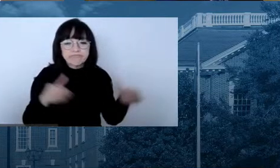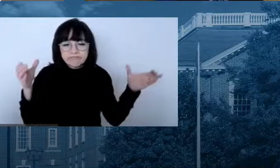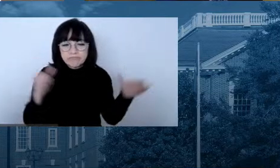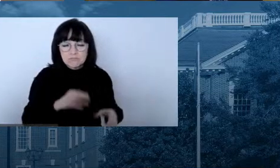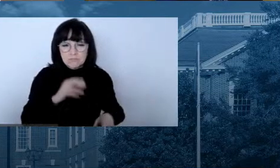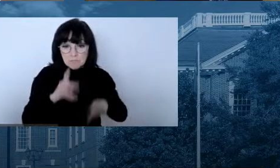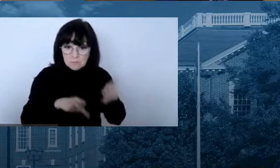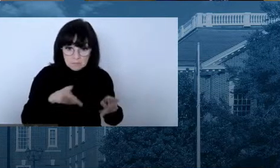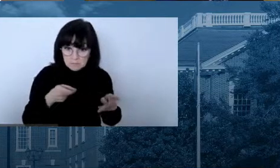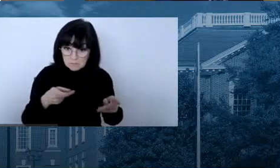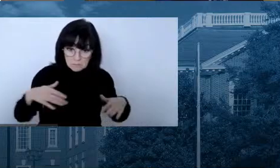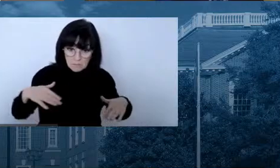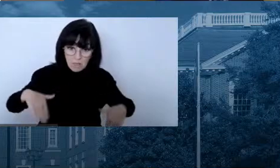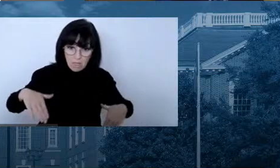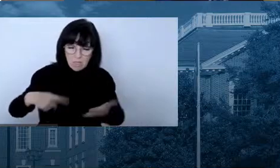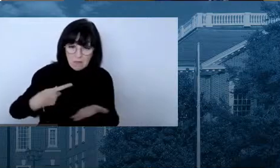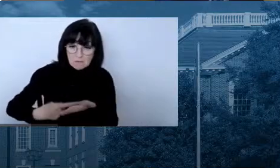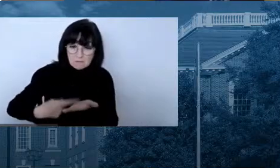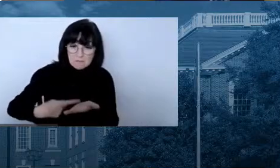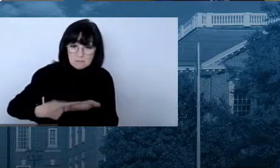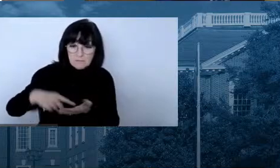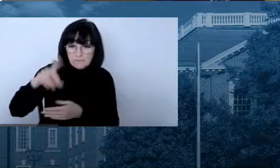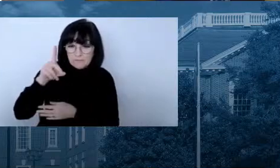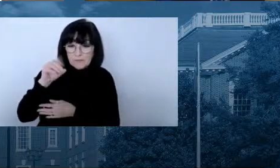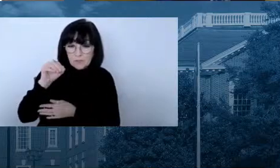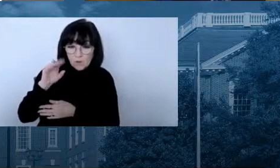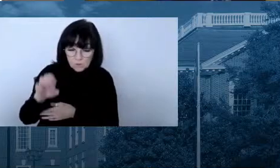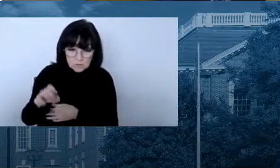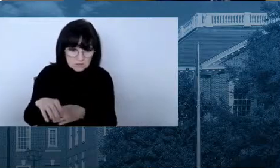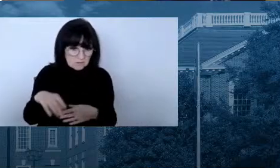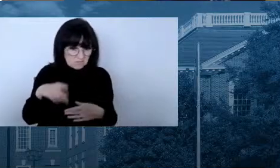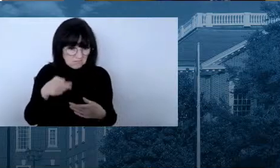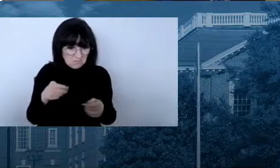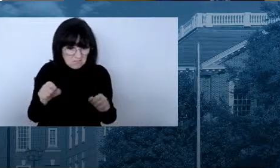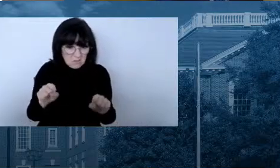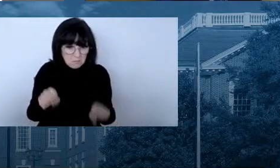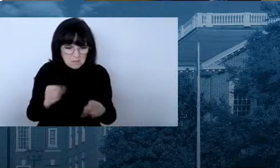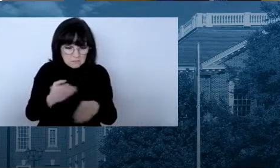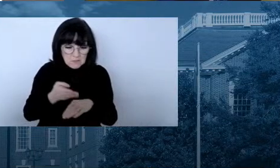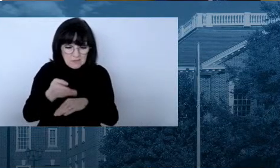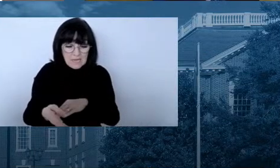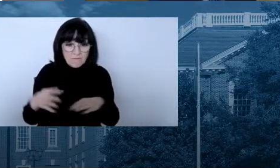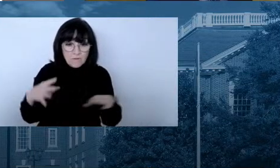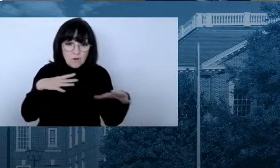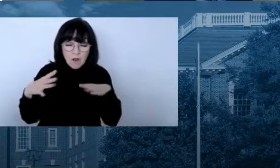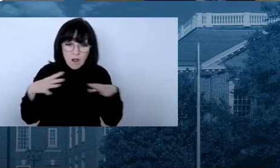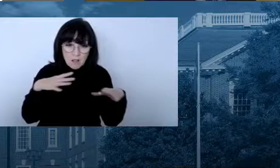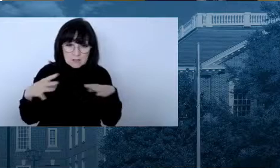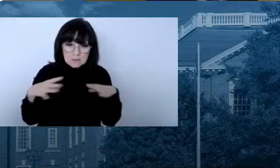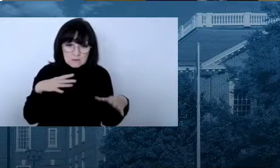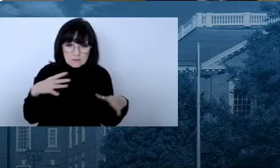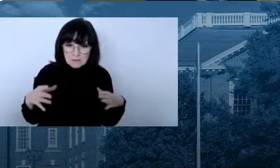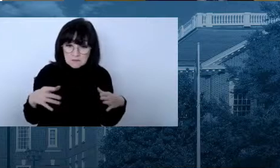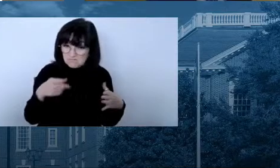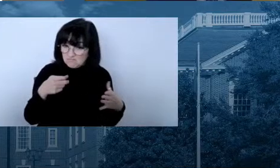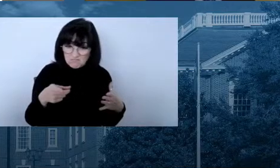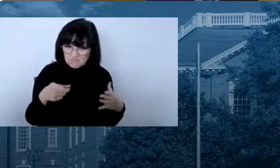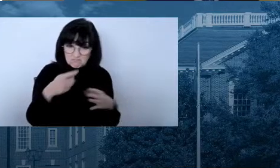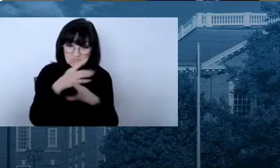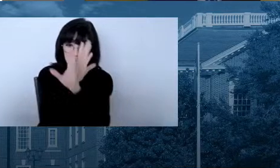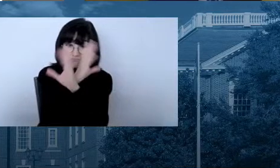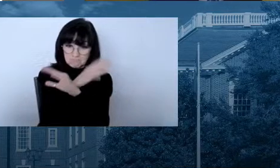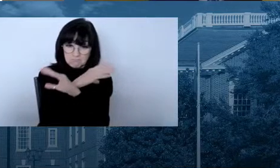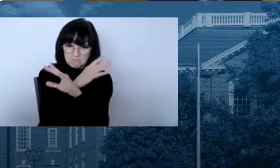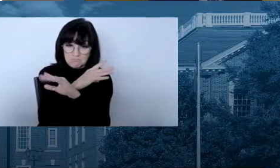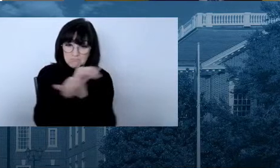or school districts about possibly going virtual after the holiday break? Or will there be increased testing,